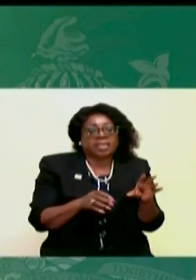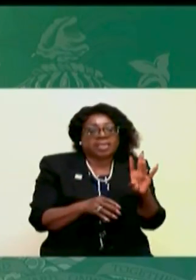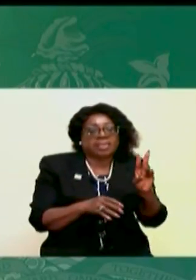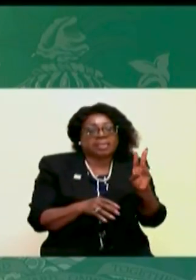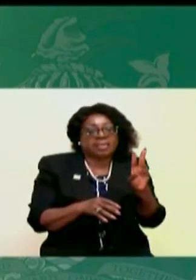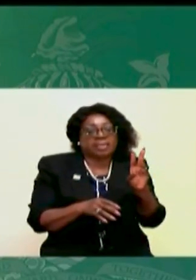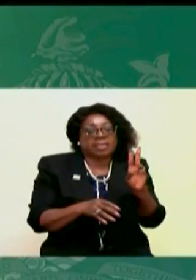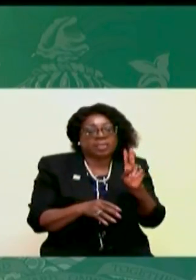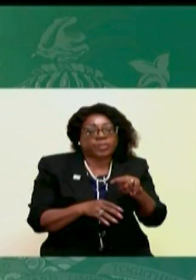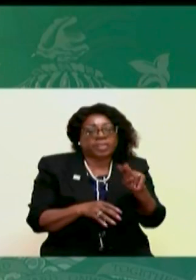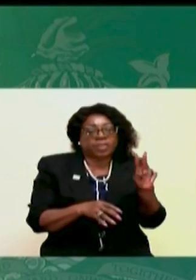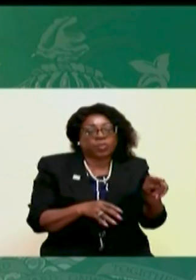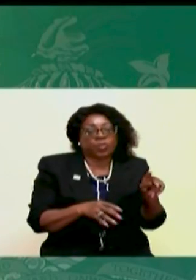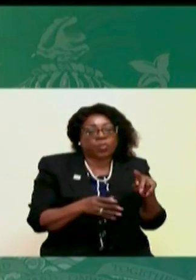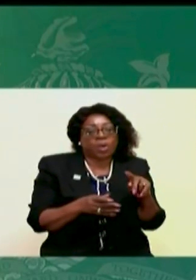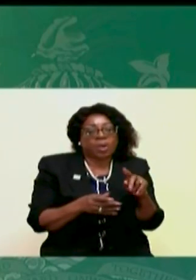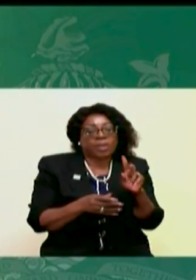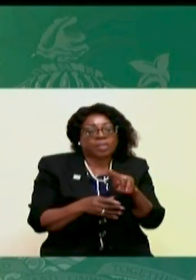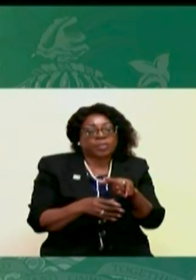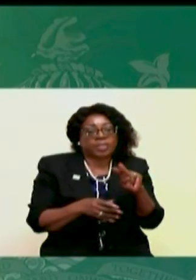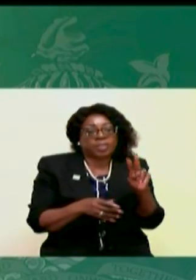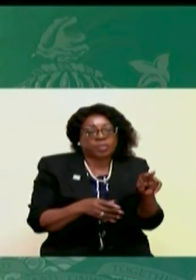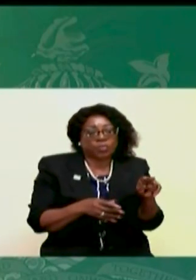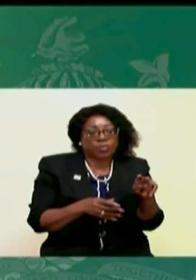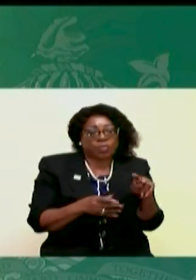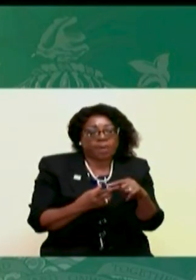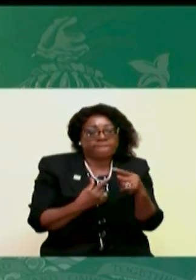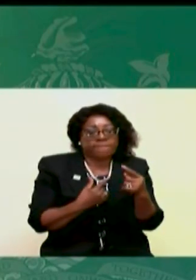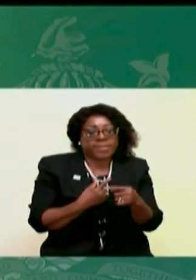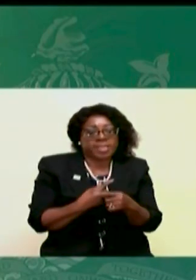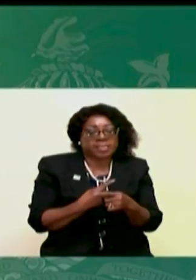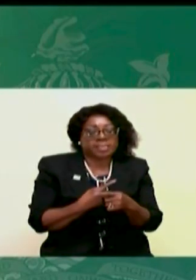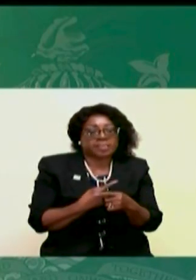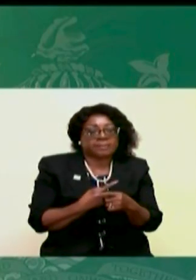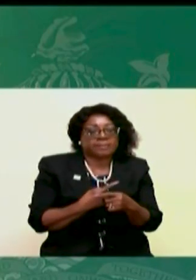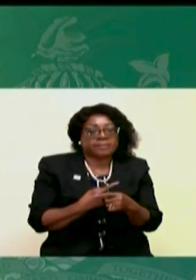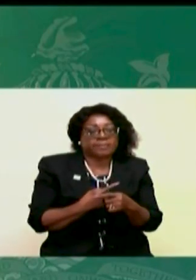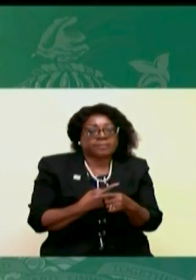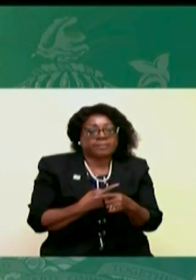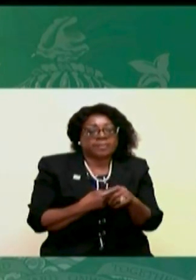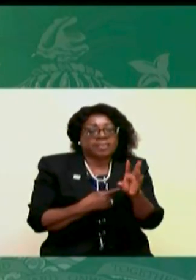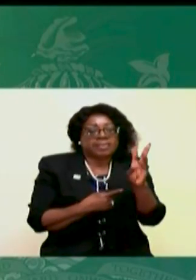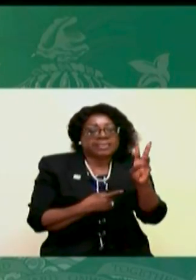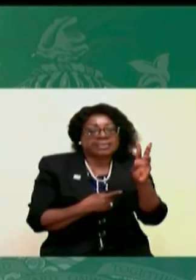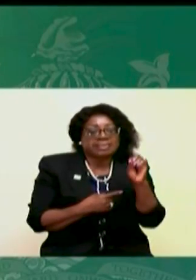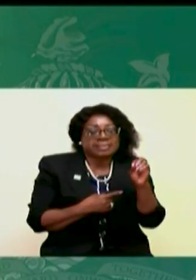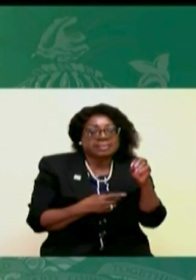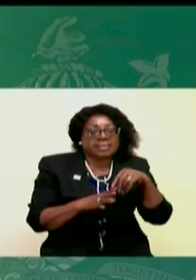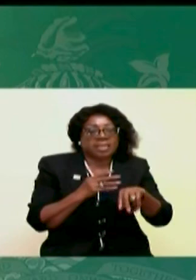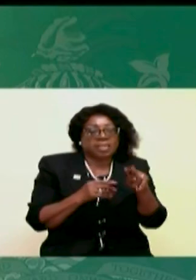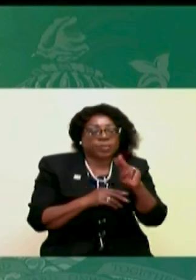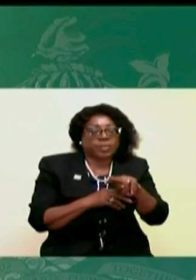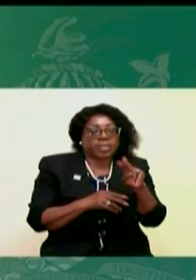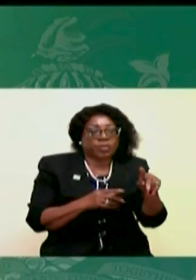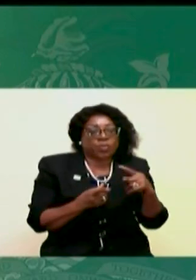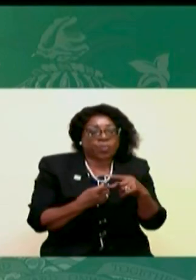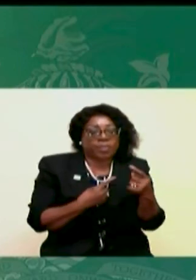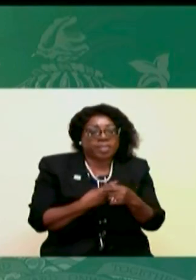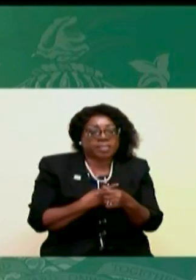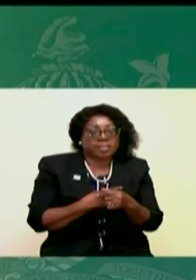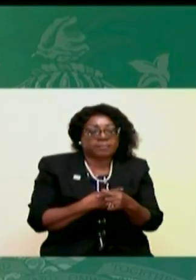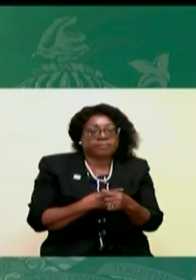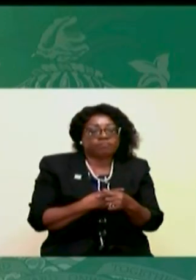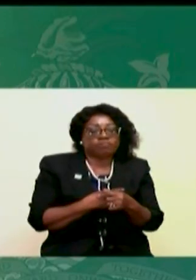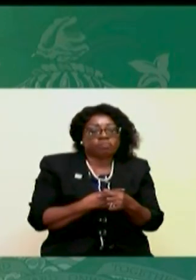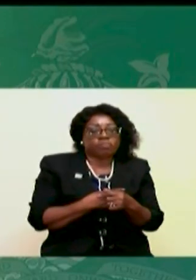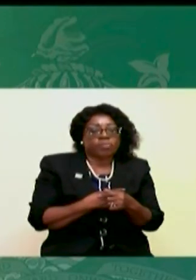we did in 22 months. 60. 60. 60 in 22 months. Doesn't matter what it is, Mr. Member from Marco City.